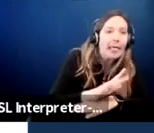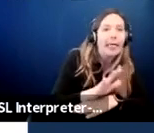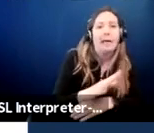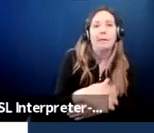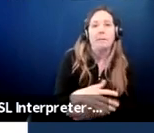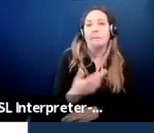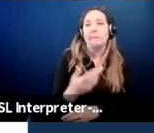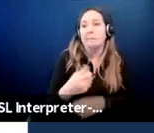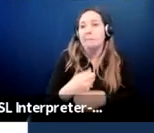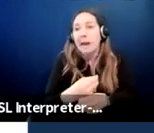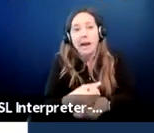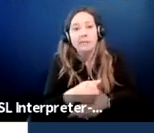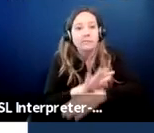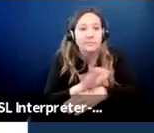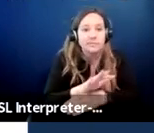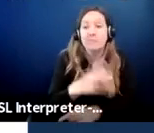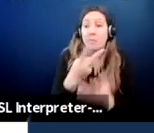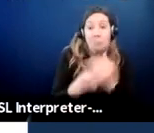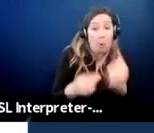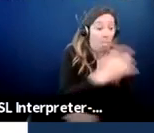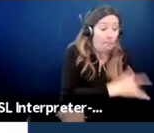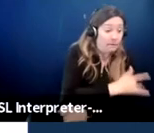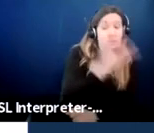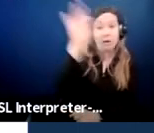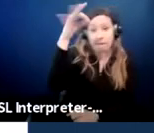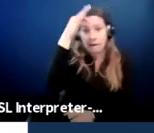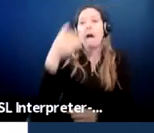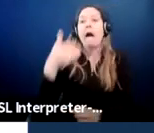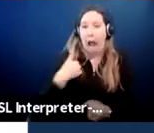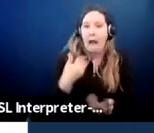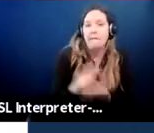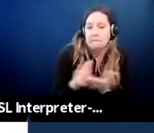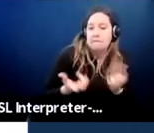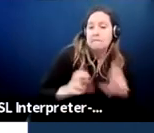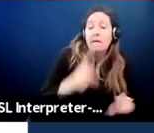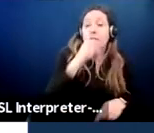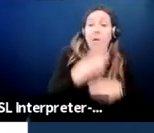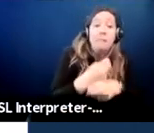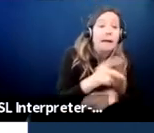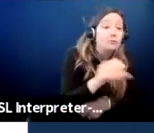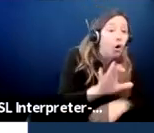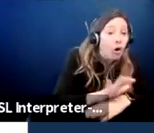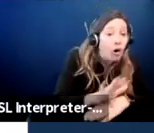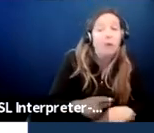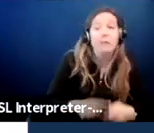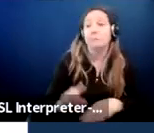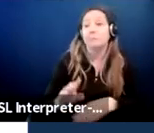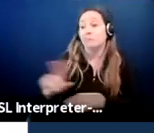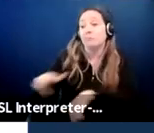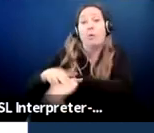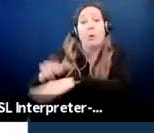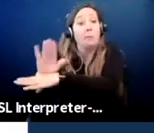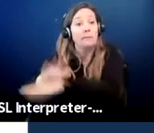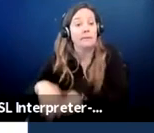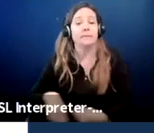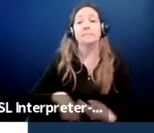provincial initiatives and federal initiatives for producing documentaries, movies, you know, out here. Second one is